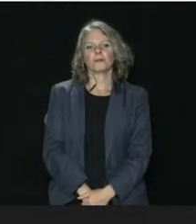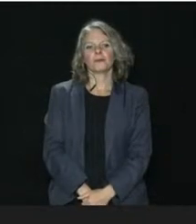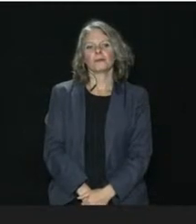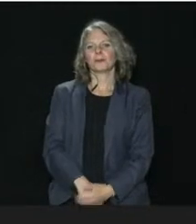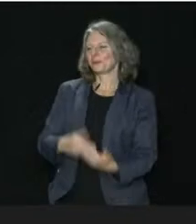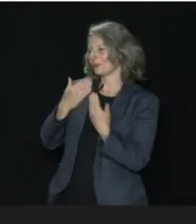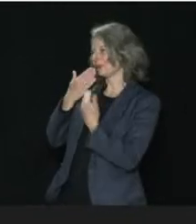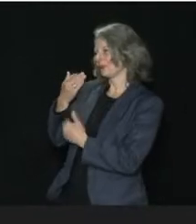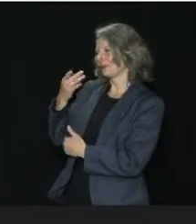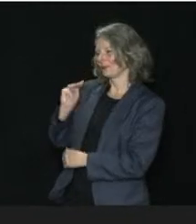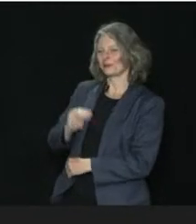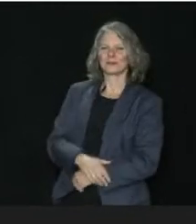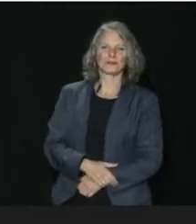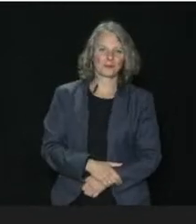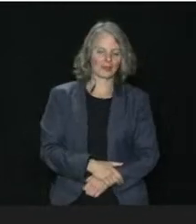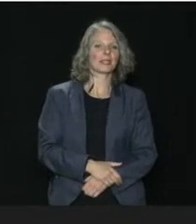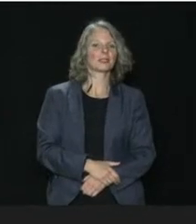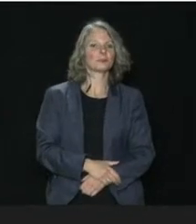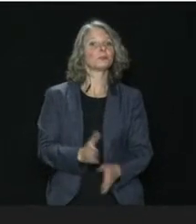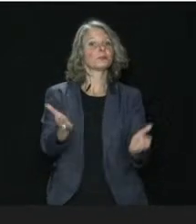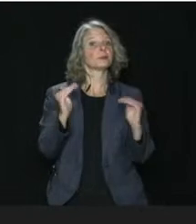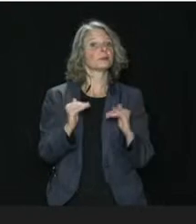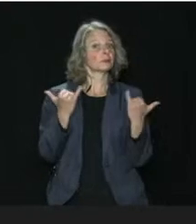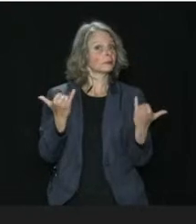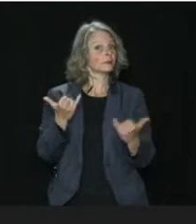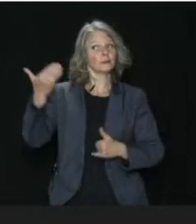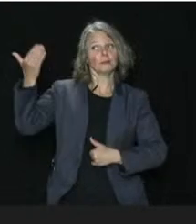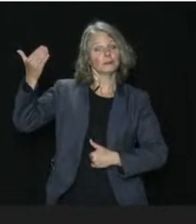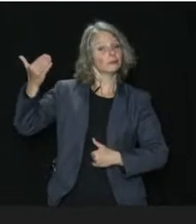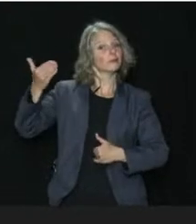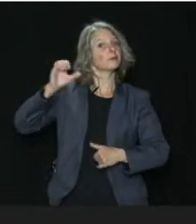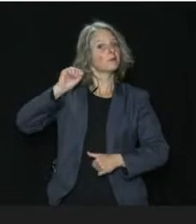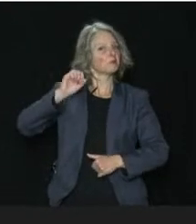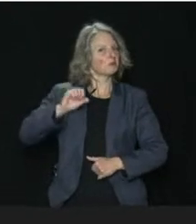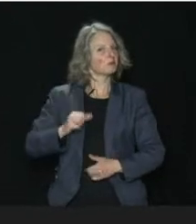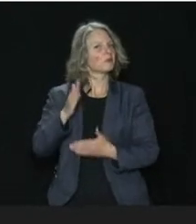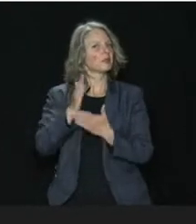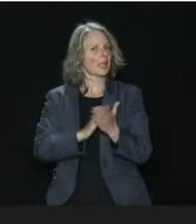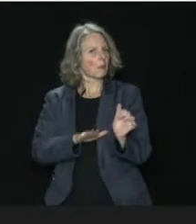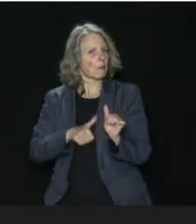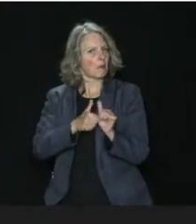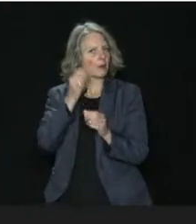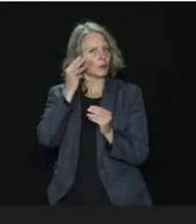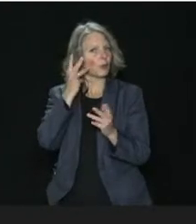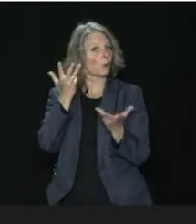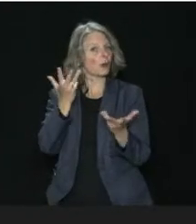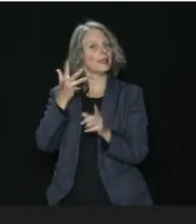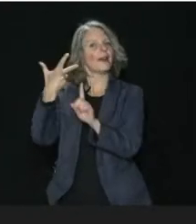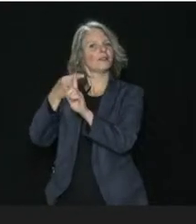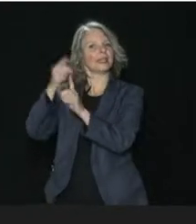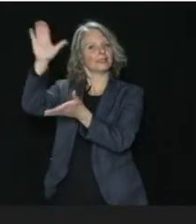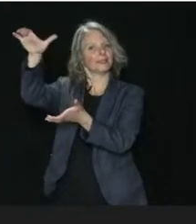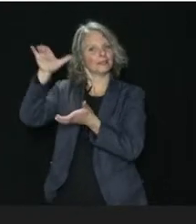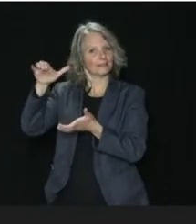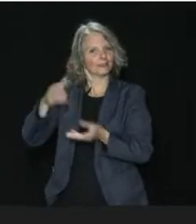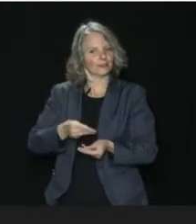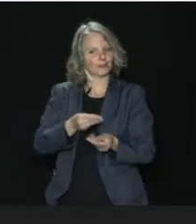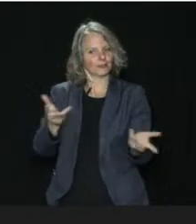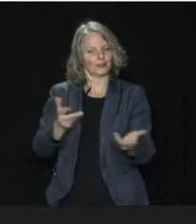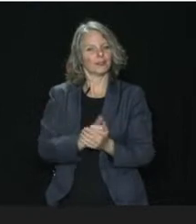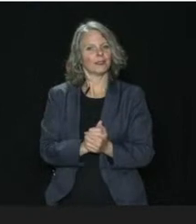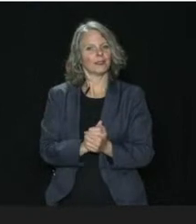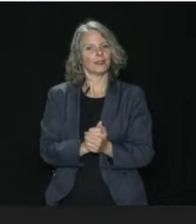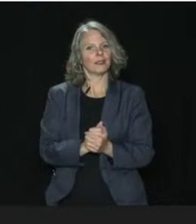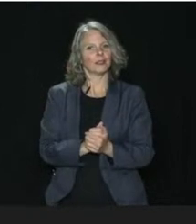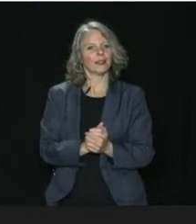Thank you, Prime Minister. Today, I will provide you with an update on vaccine deliveries into this country. On